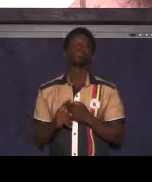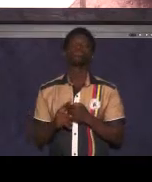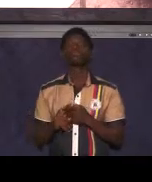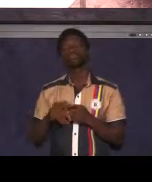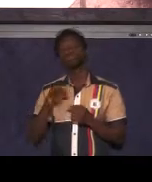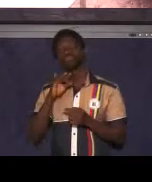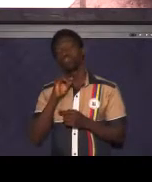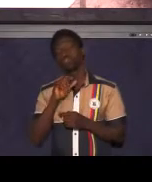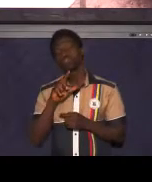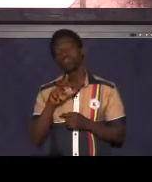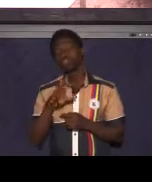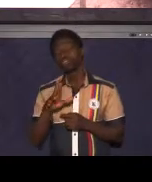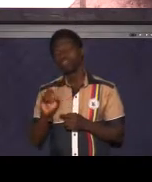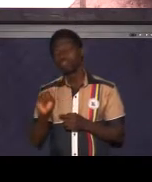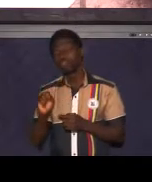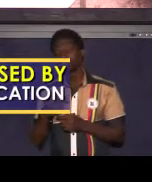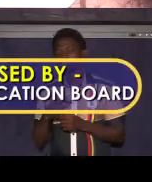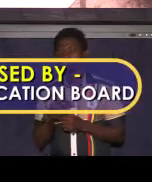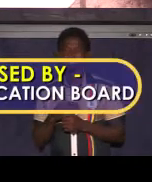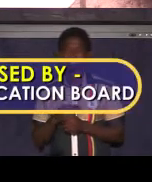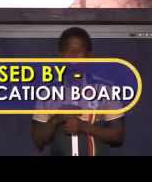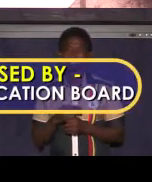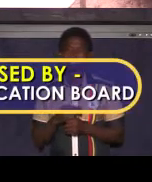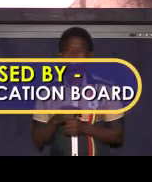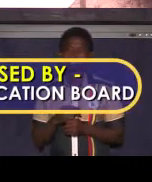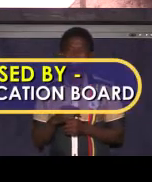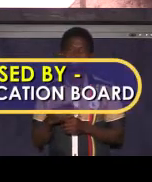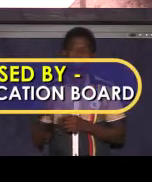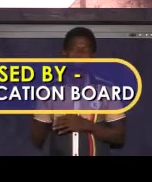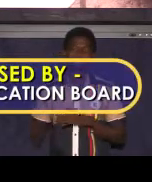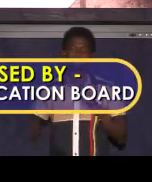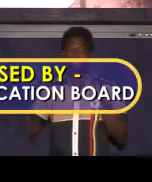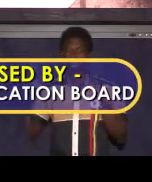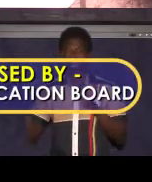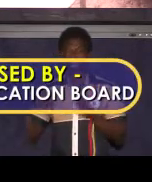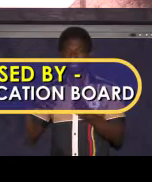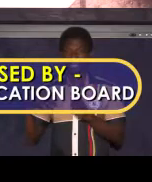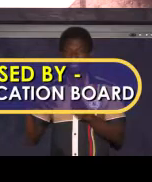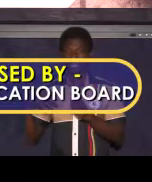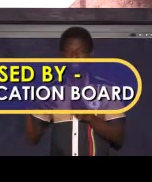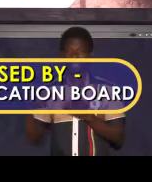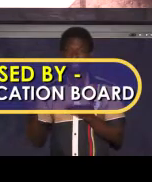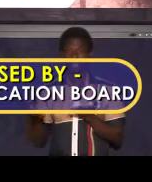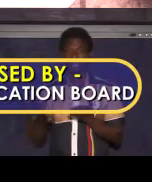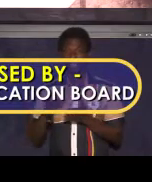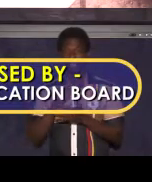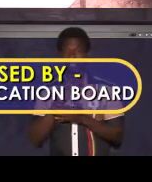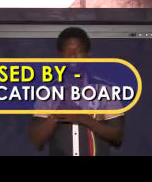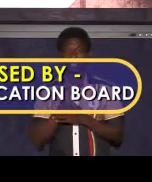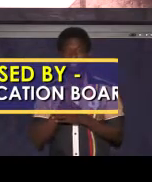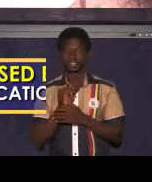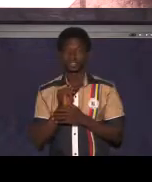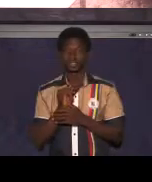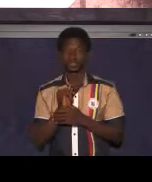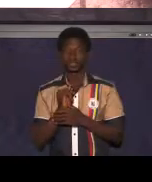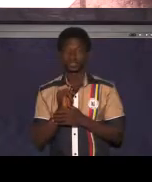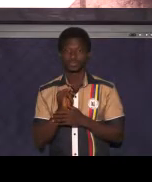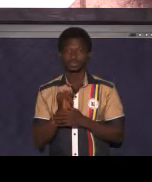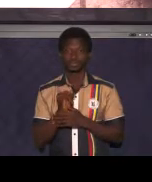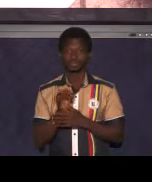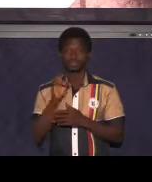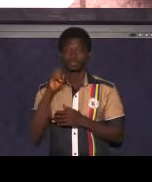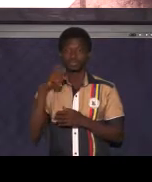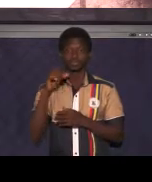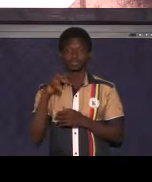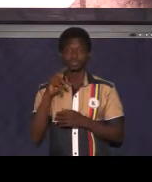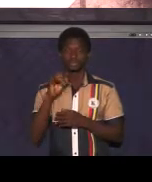the waste inside that your toilet. So here, what I'm talking about is air